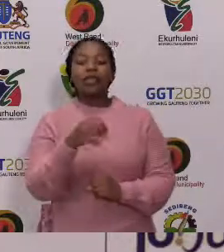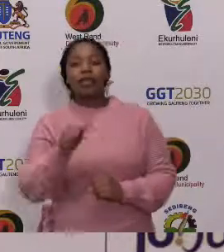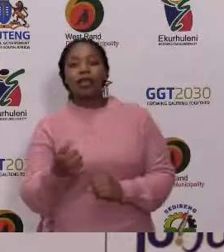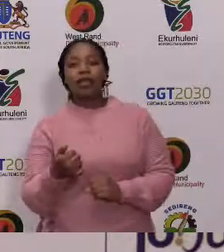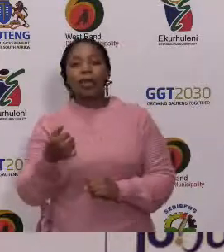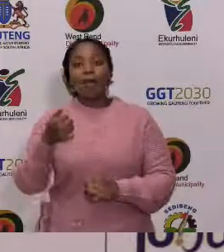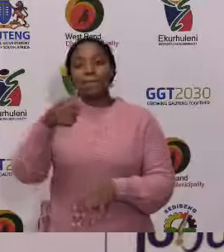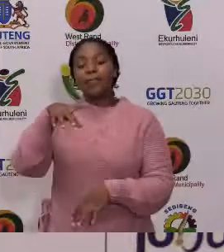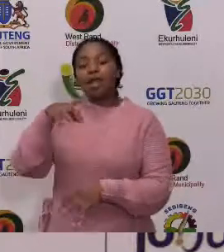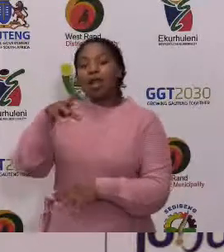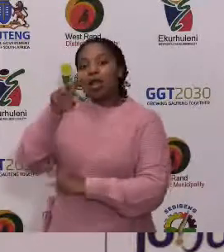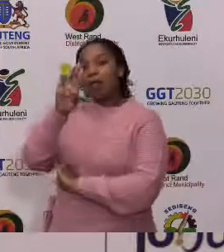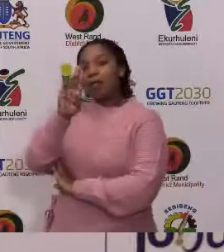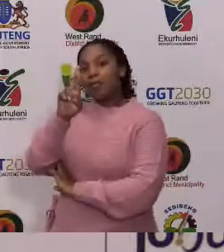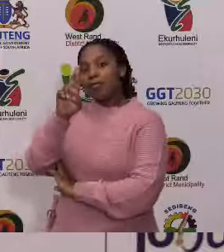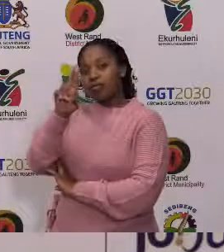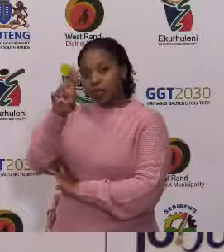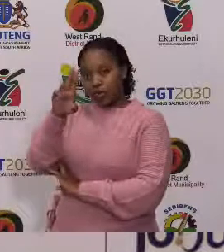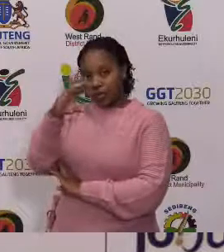Professor Bruce Melado